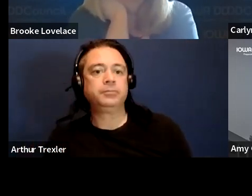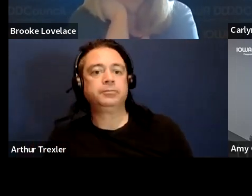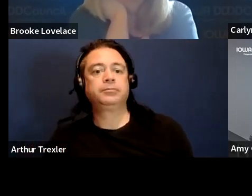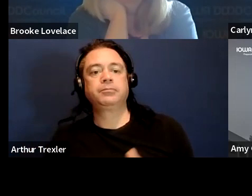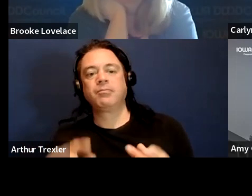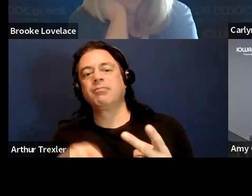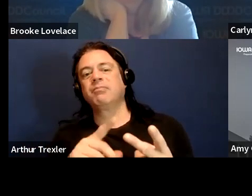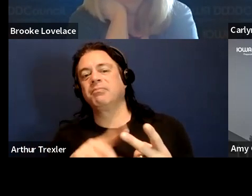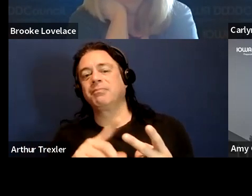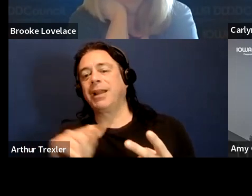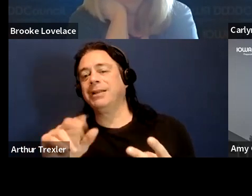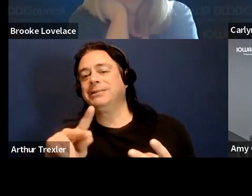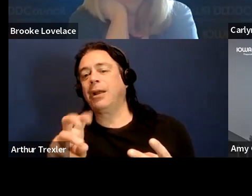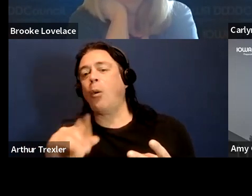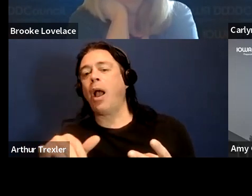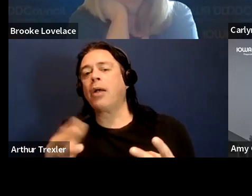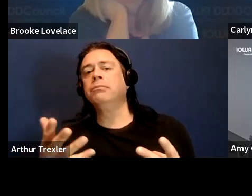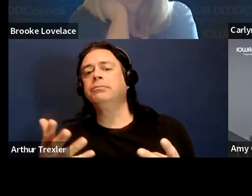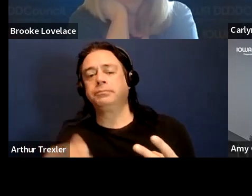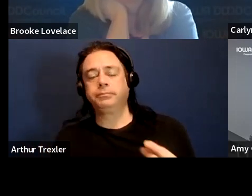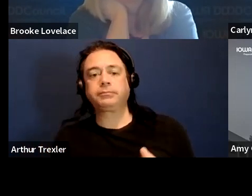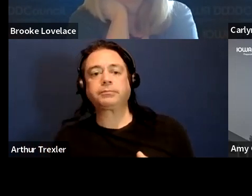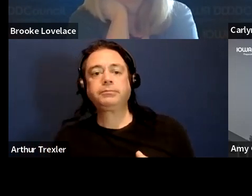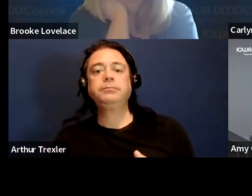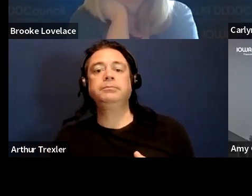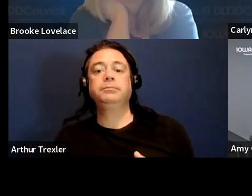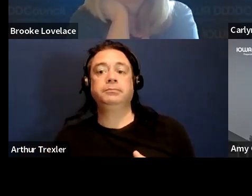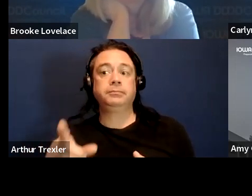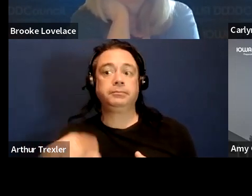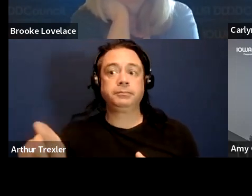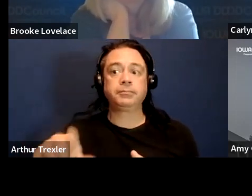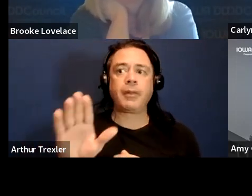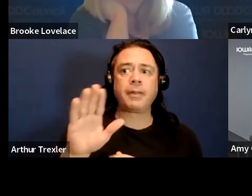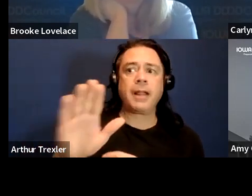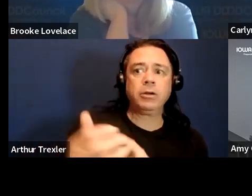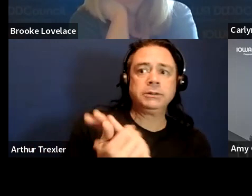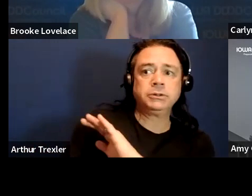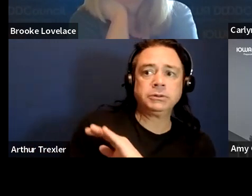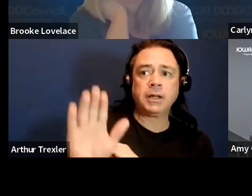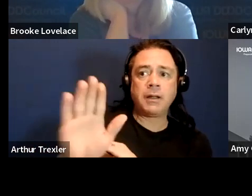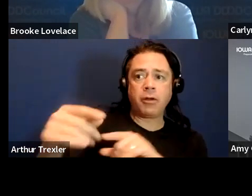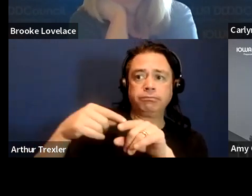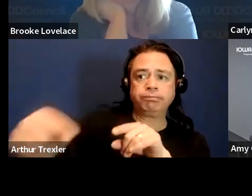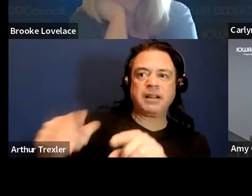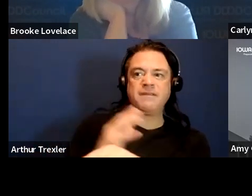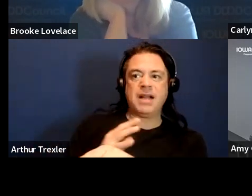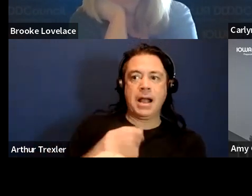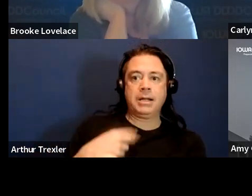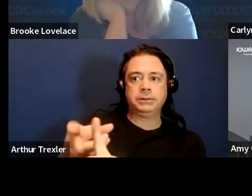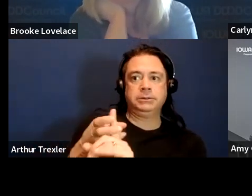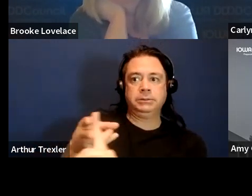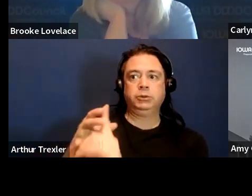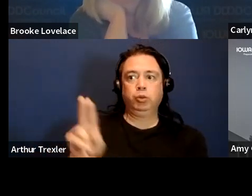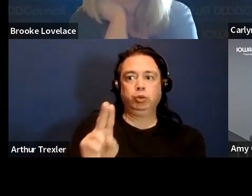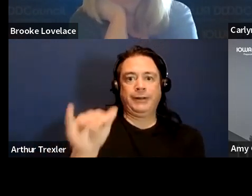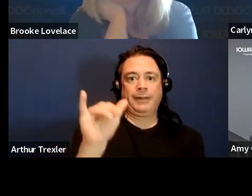two, leveraging the expertise among partners and members to create solutions.